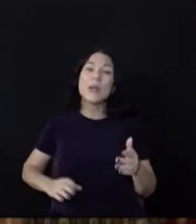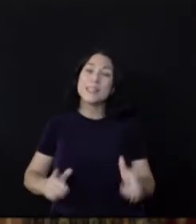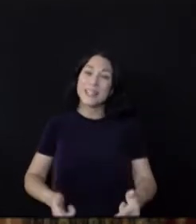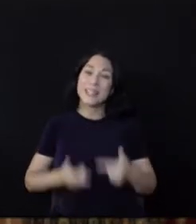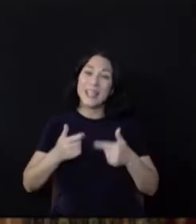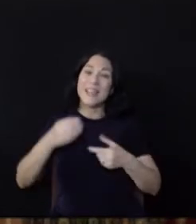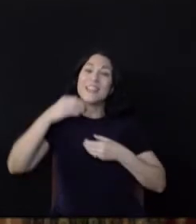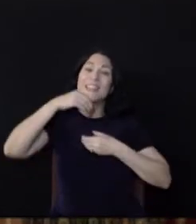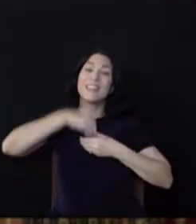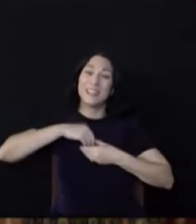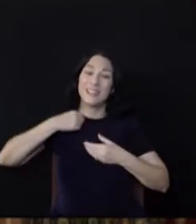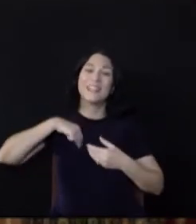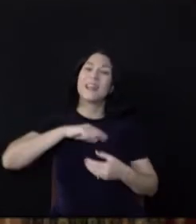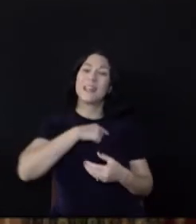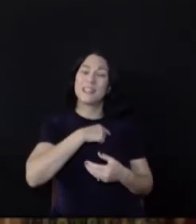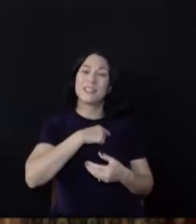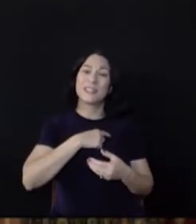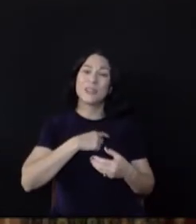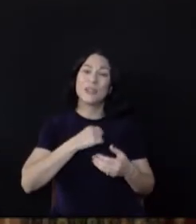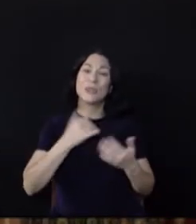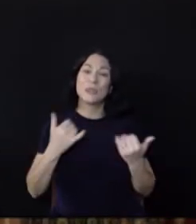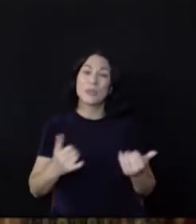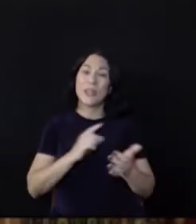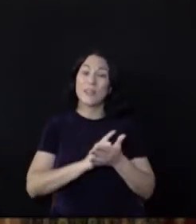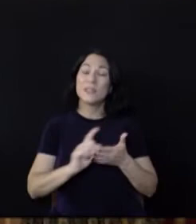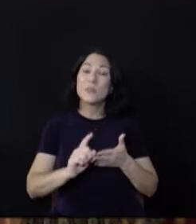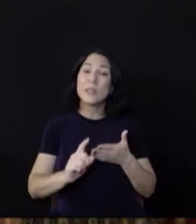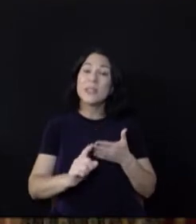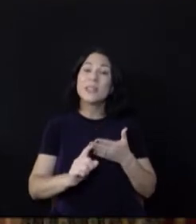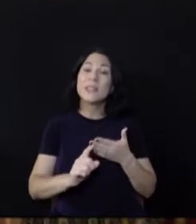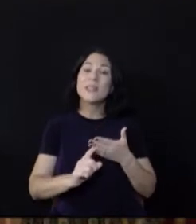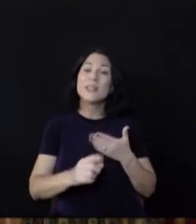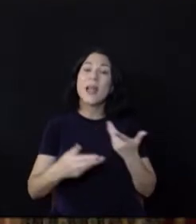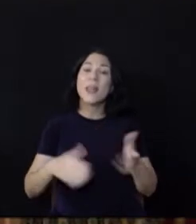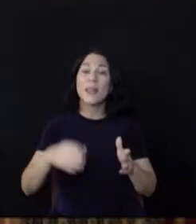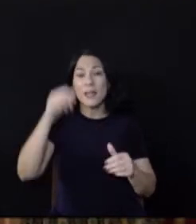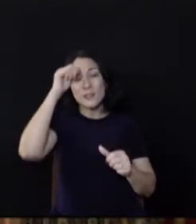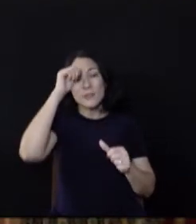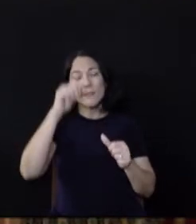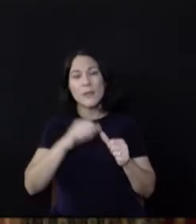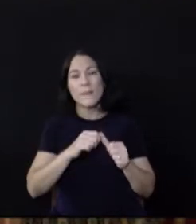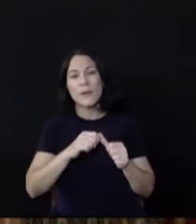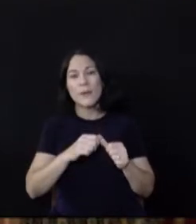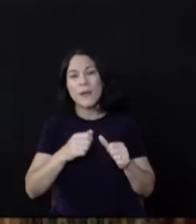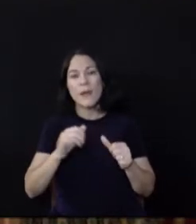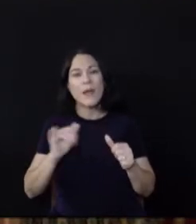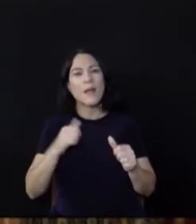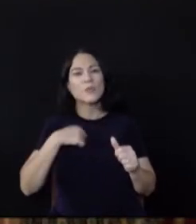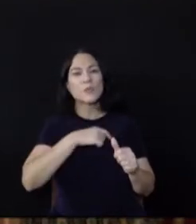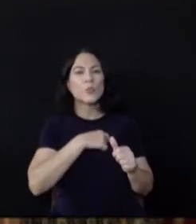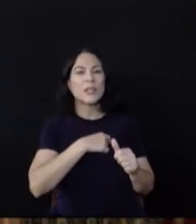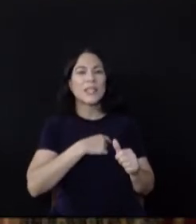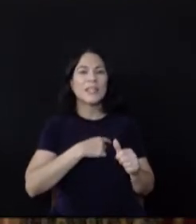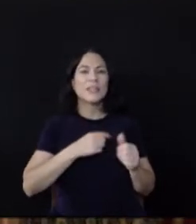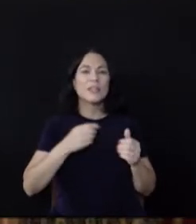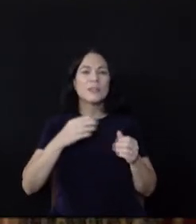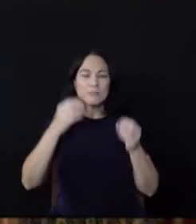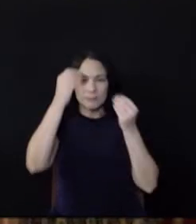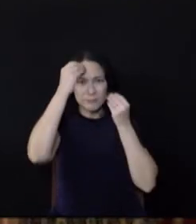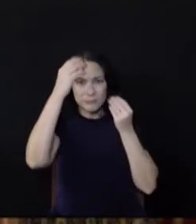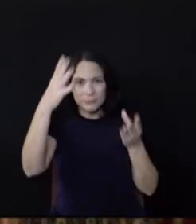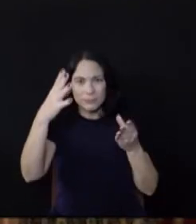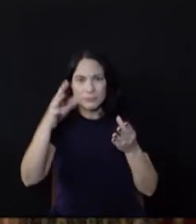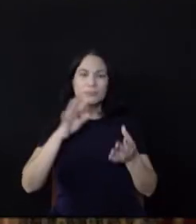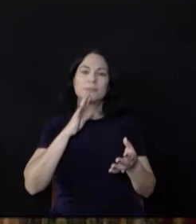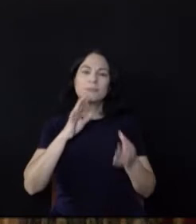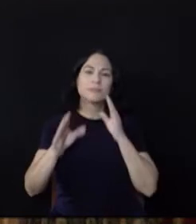us. So this week, let's be mindful as we share and talk and as we begin moving forward more and more back